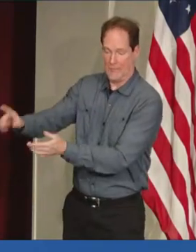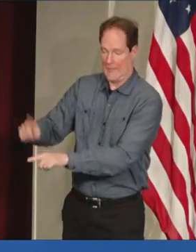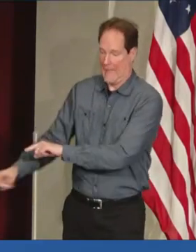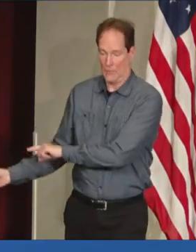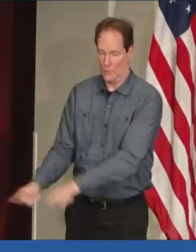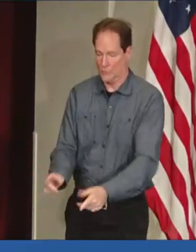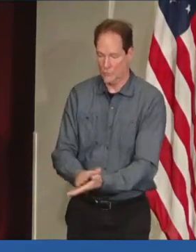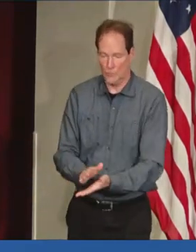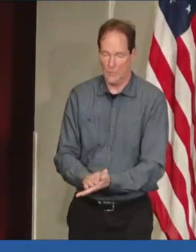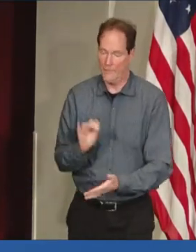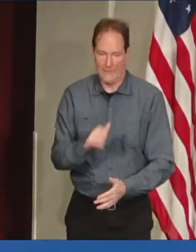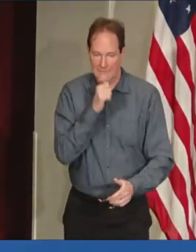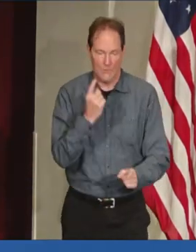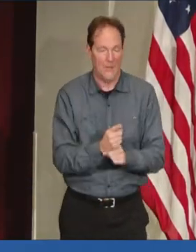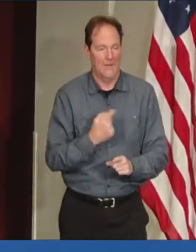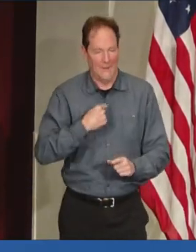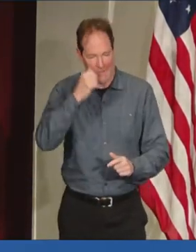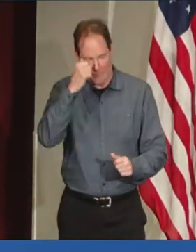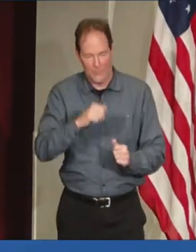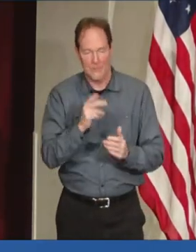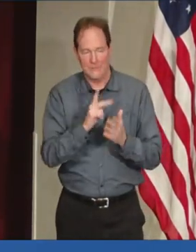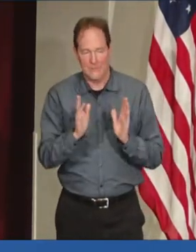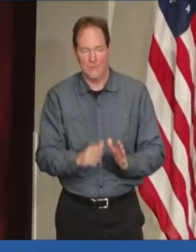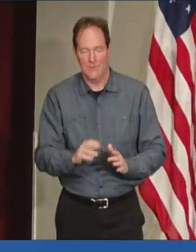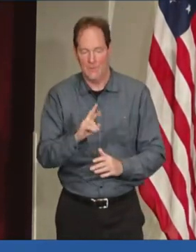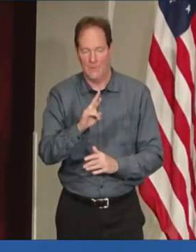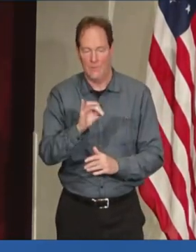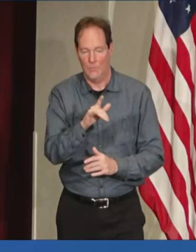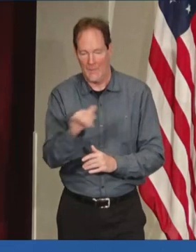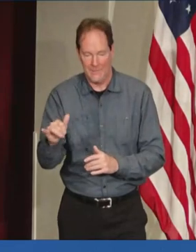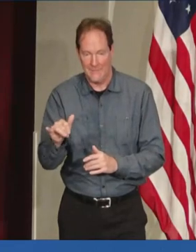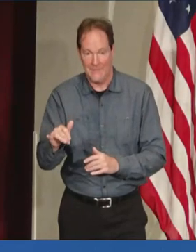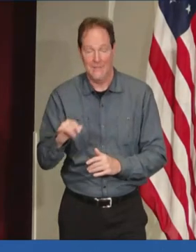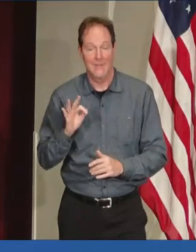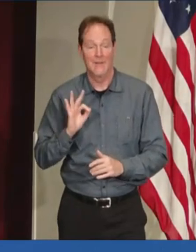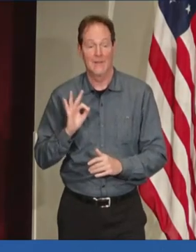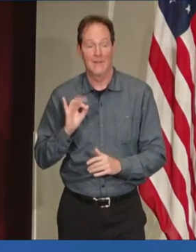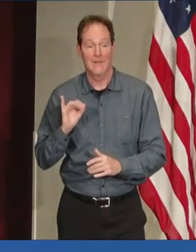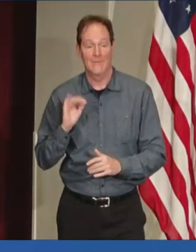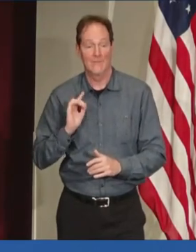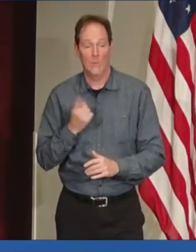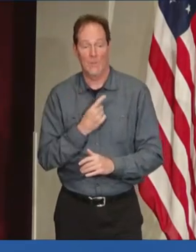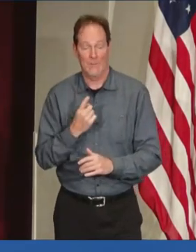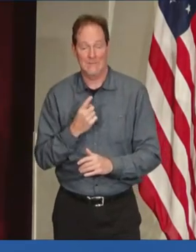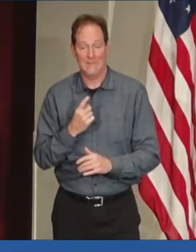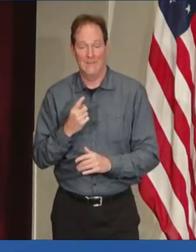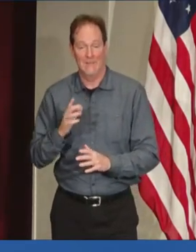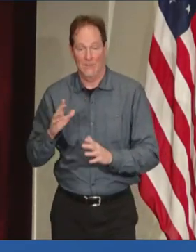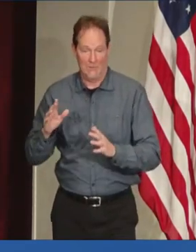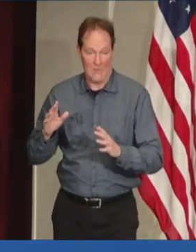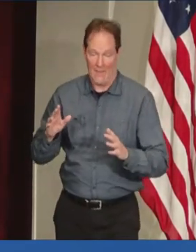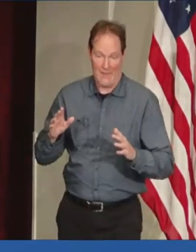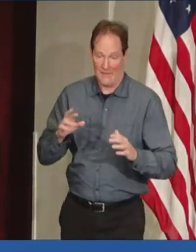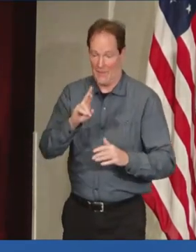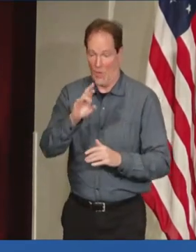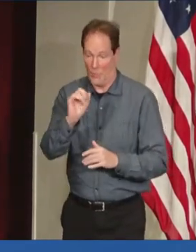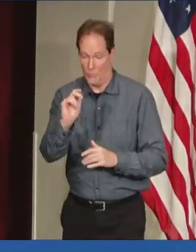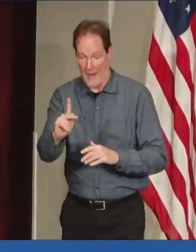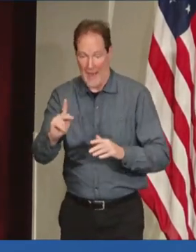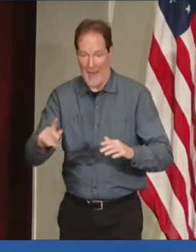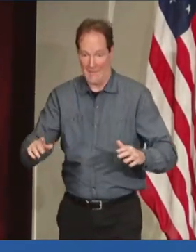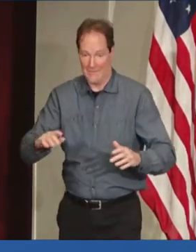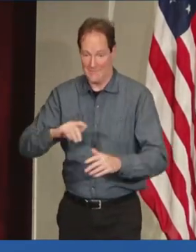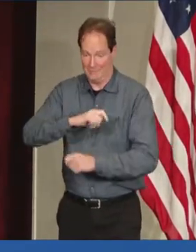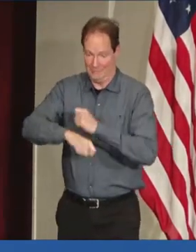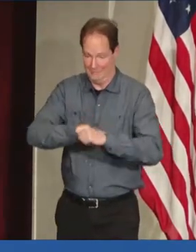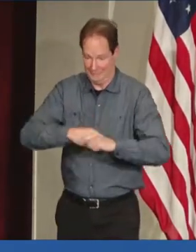I remember Secretary Riley saying something like, if we have to tie them to a rack to learn, we will do that. But I